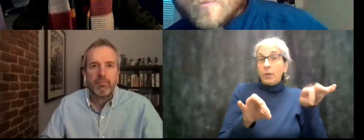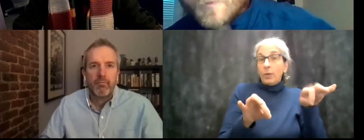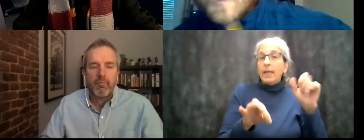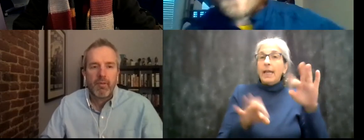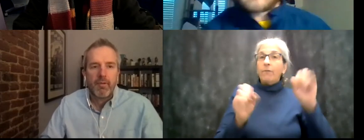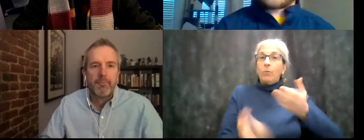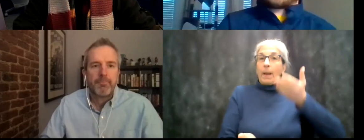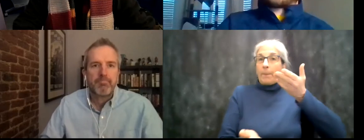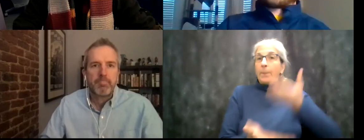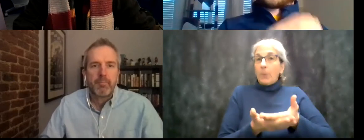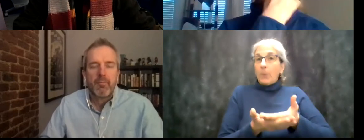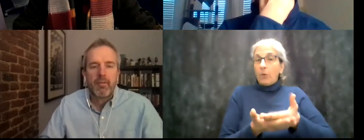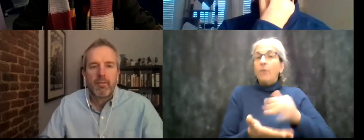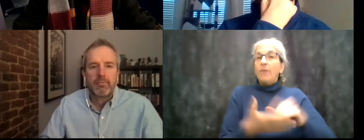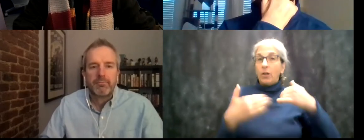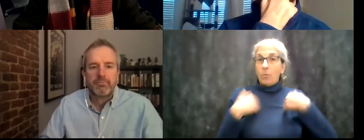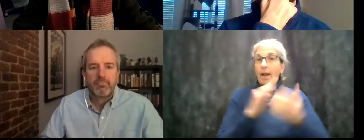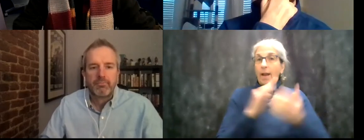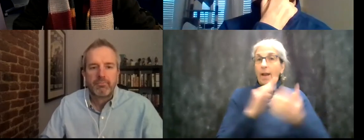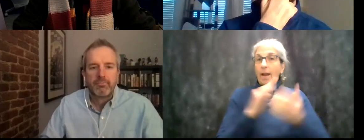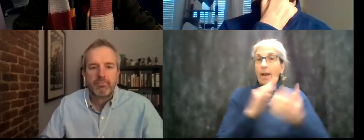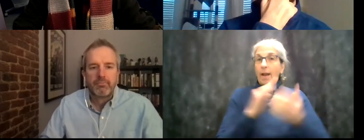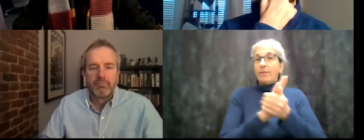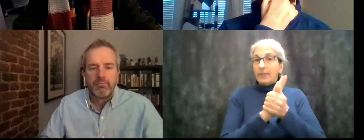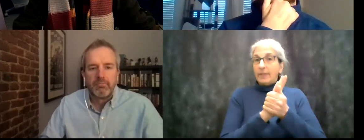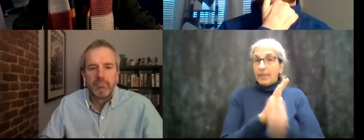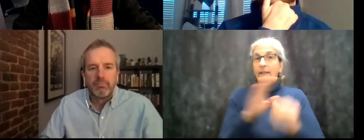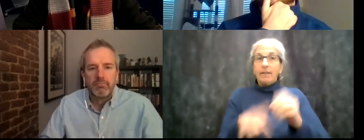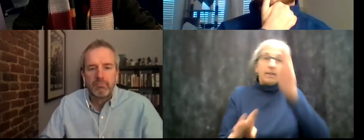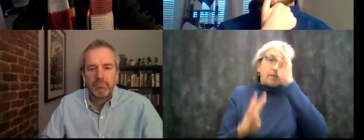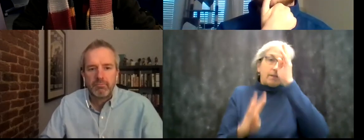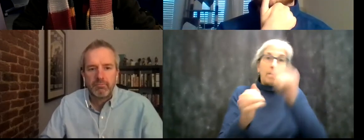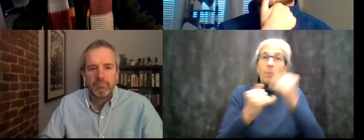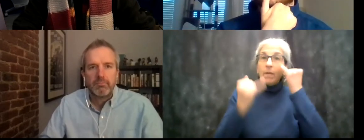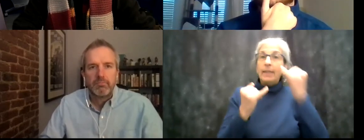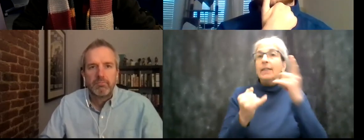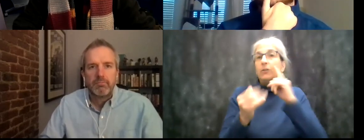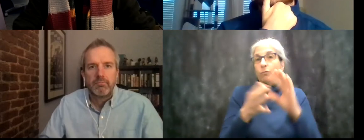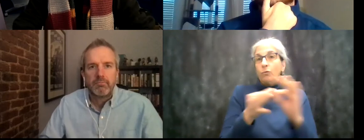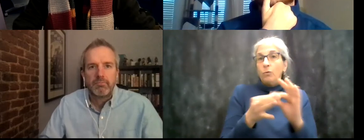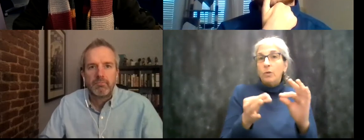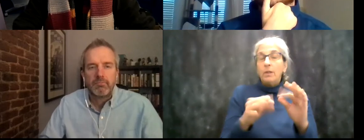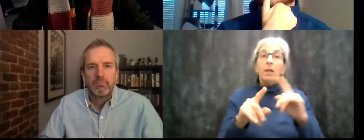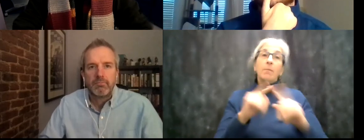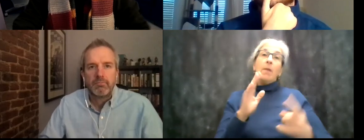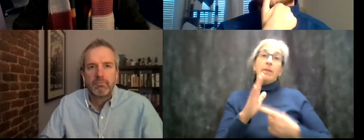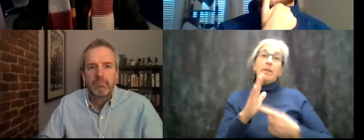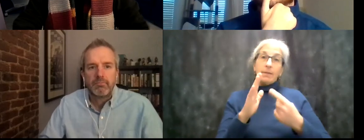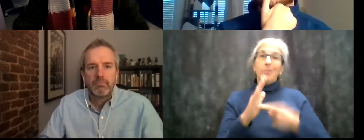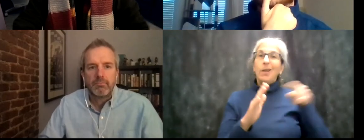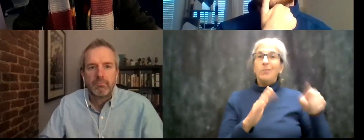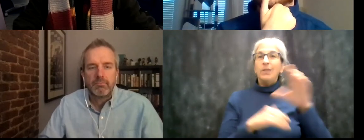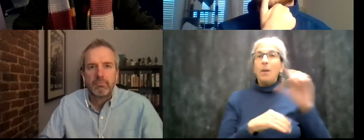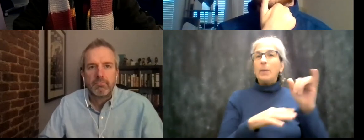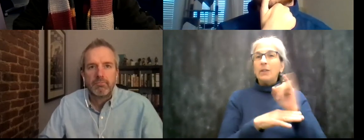you have skill in creating or coming up with ideas. But sometimes they will want you to have a college